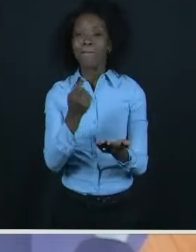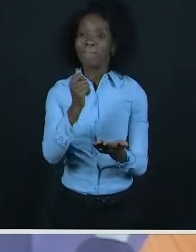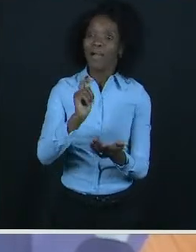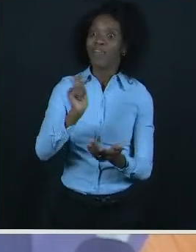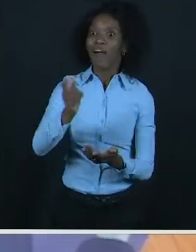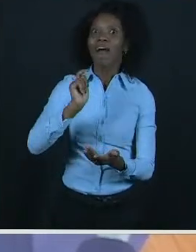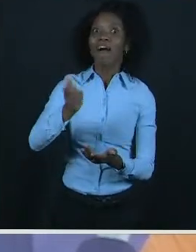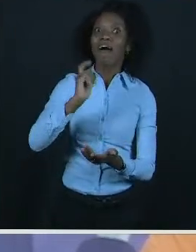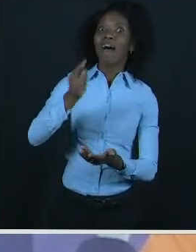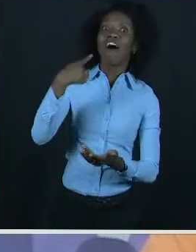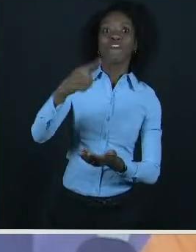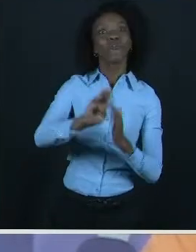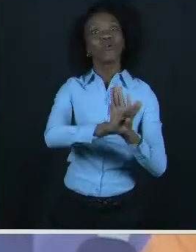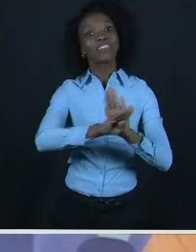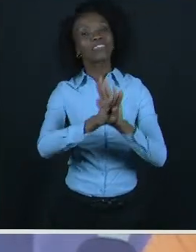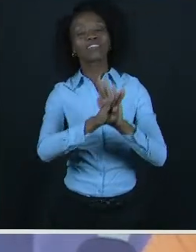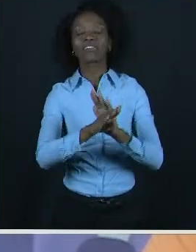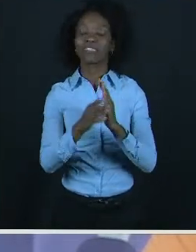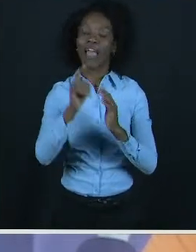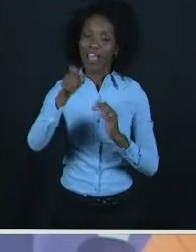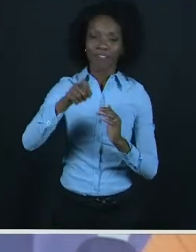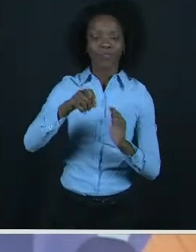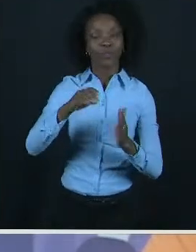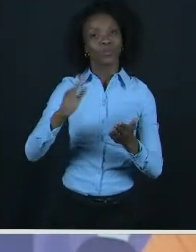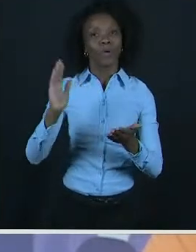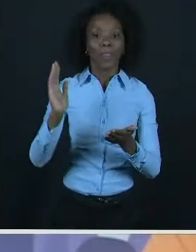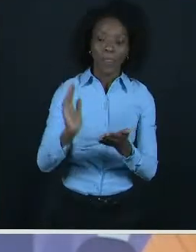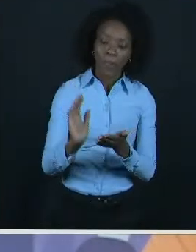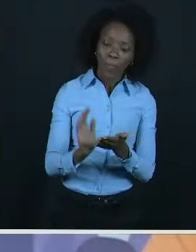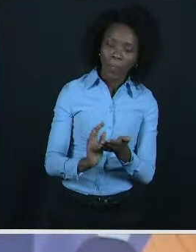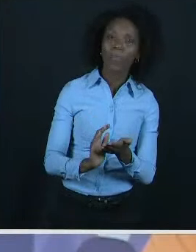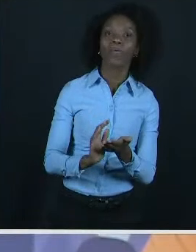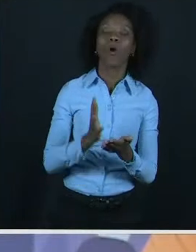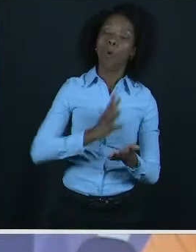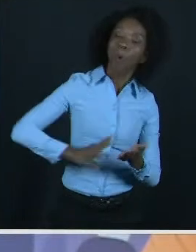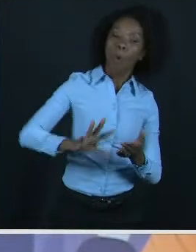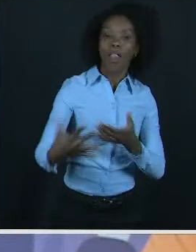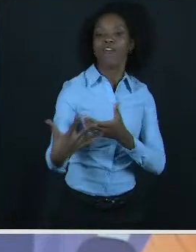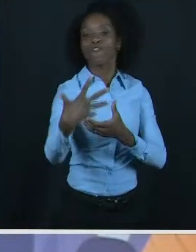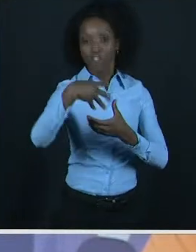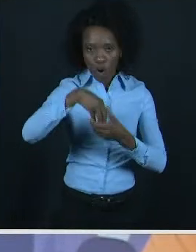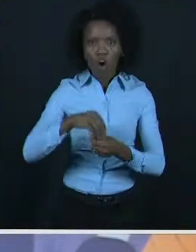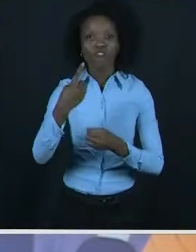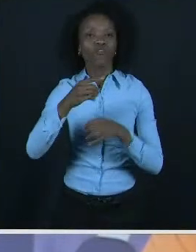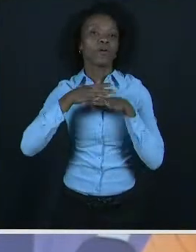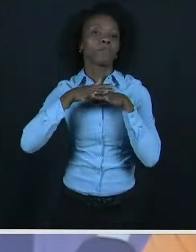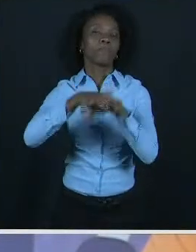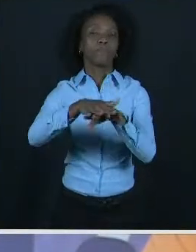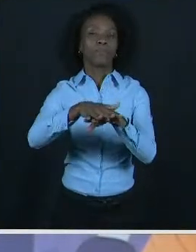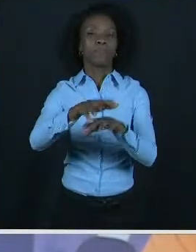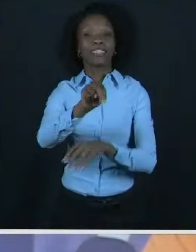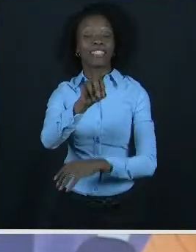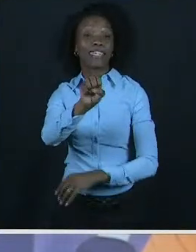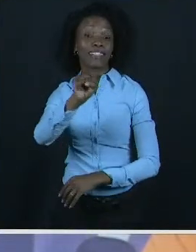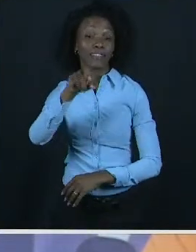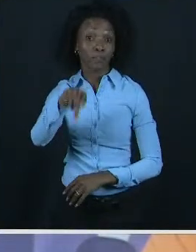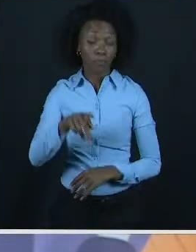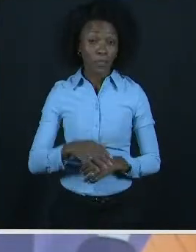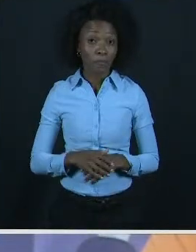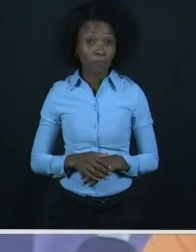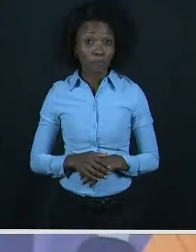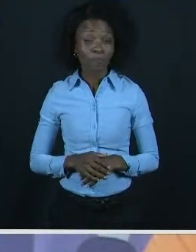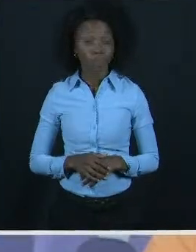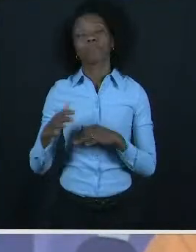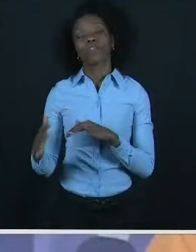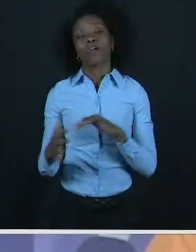that we all participate in implementing the National Strategic Plan. This fight is about